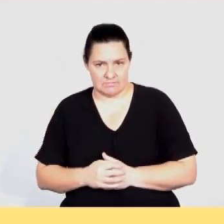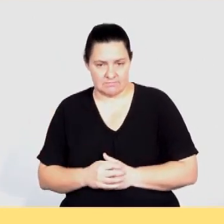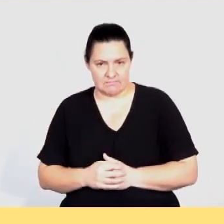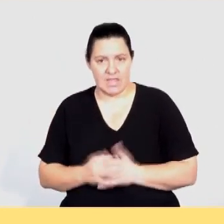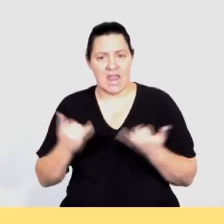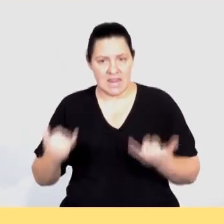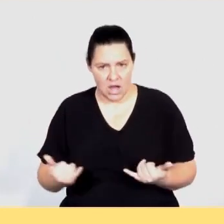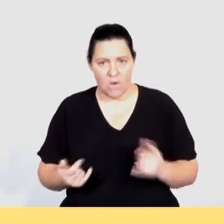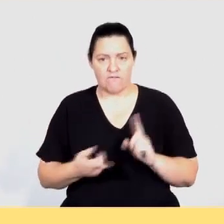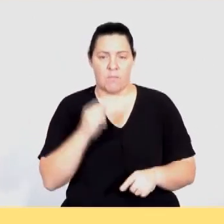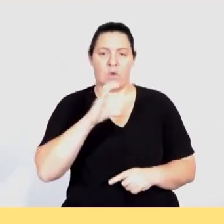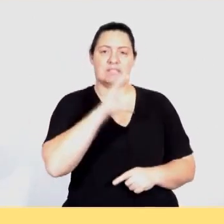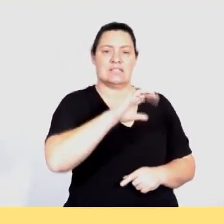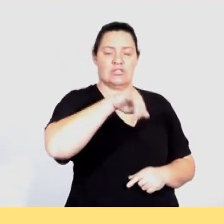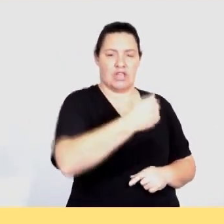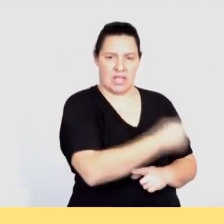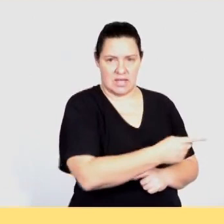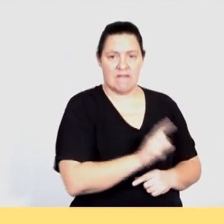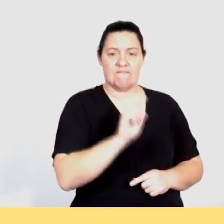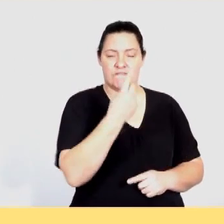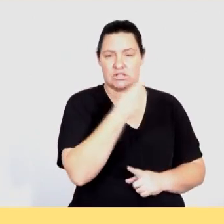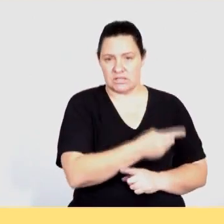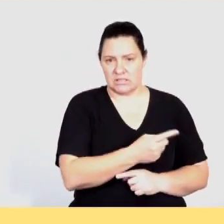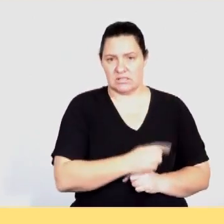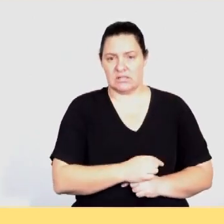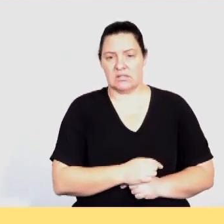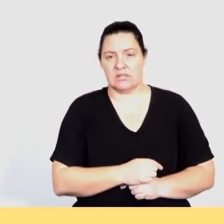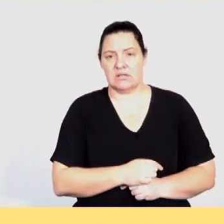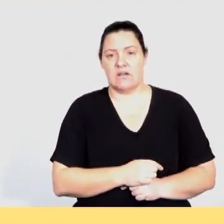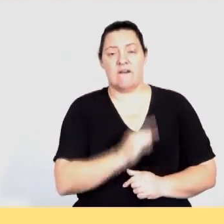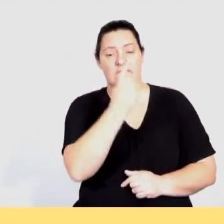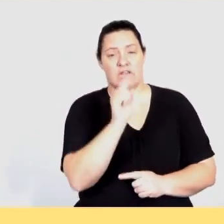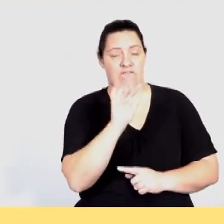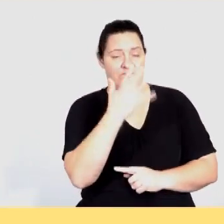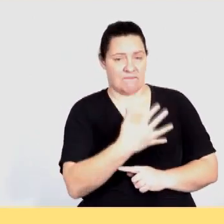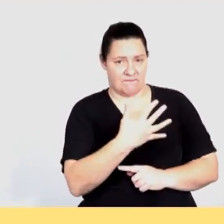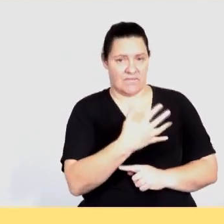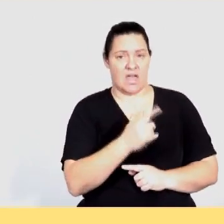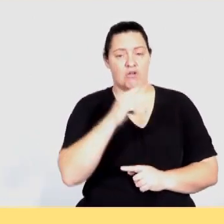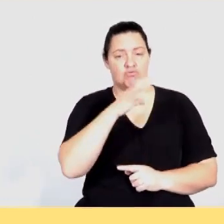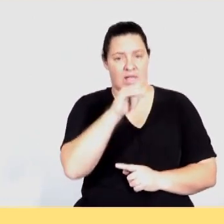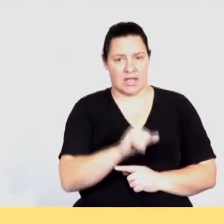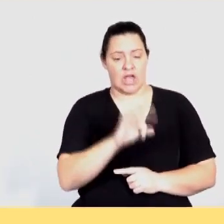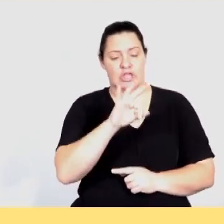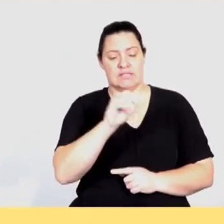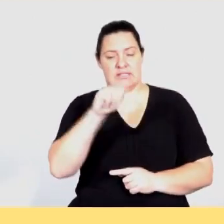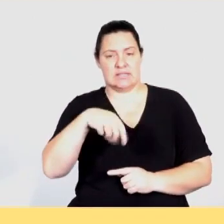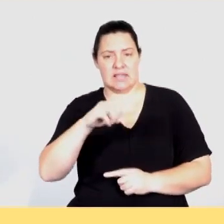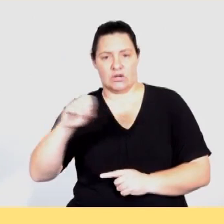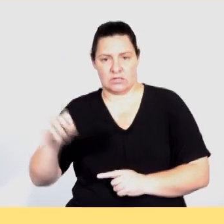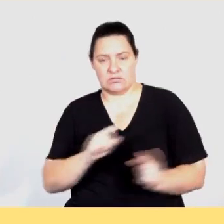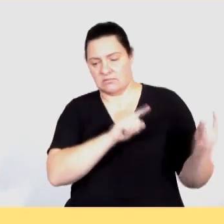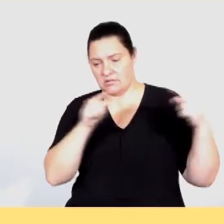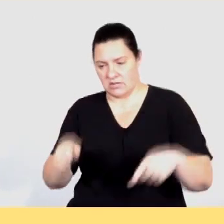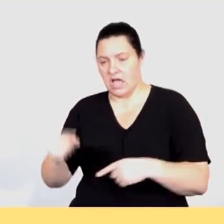3,400. Now, let's get some figures from our CJ. The first one is on the day 5. Greg Traders,